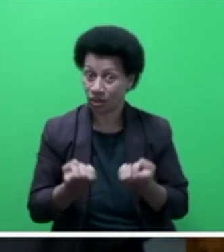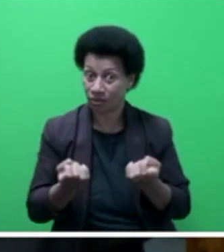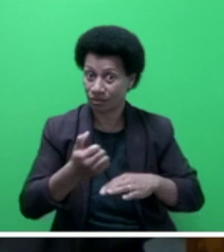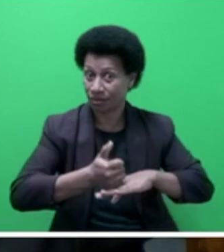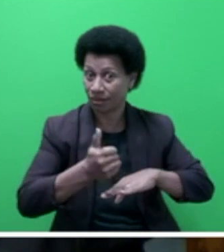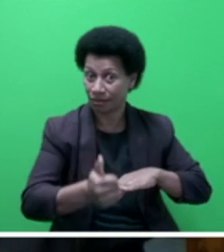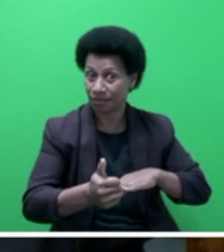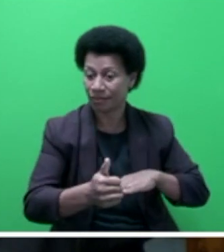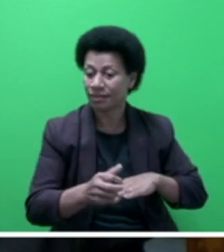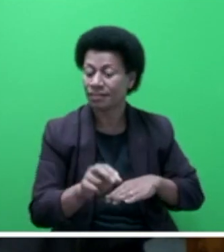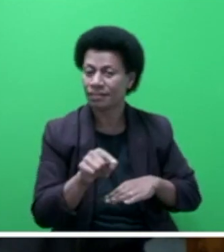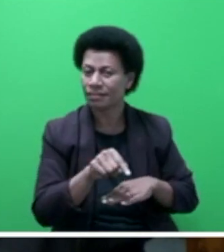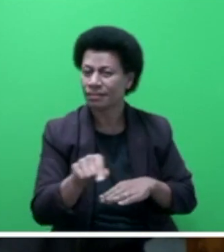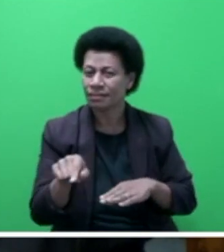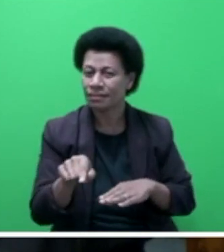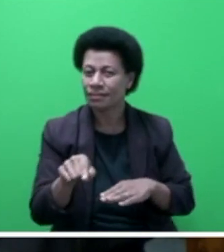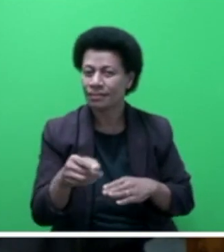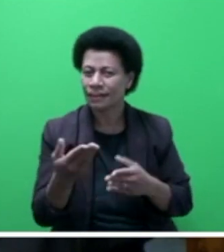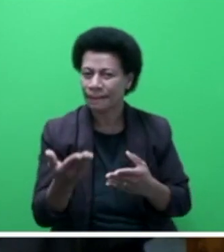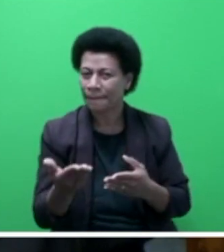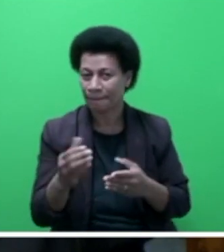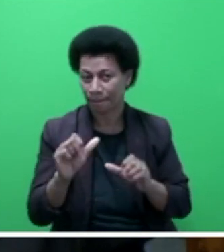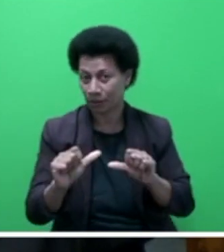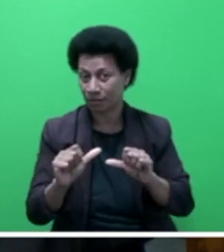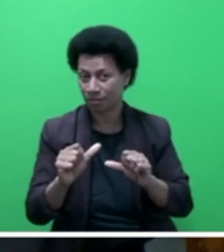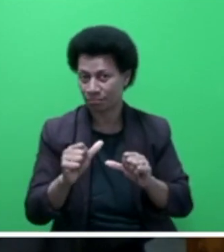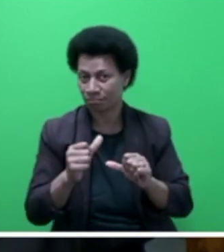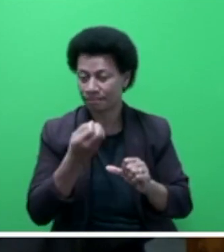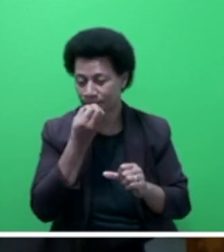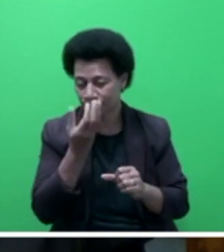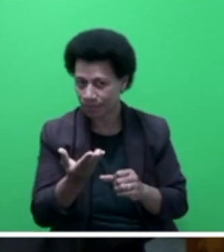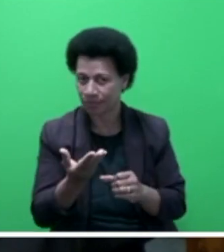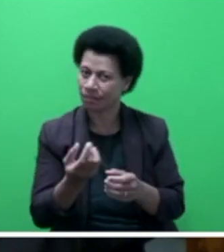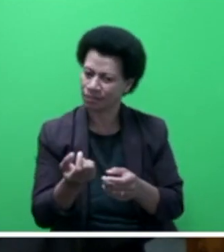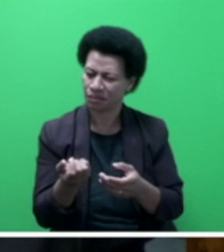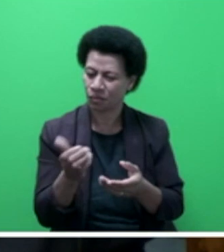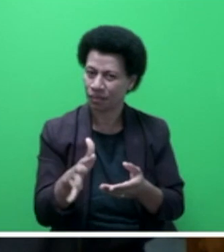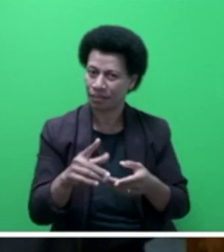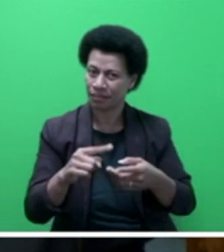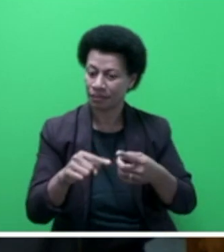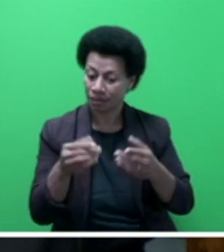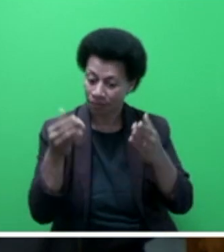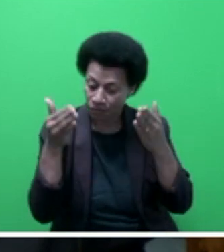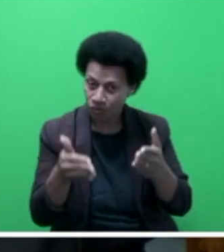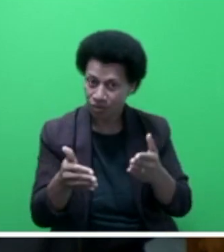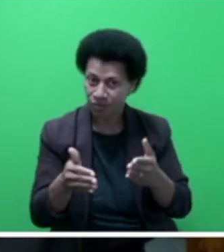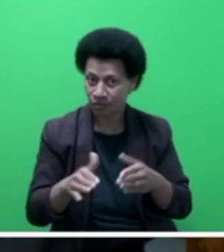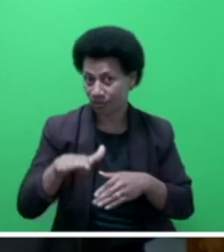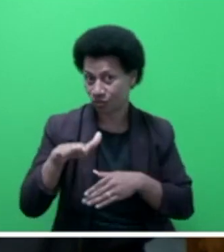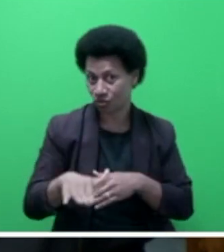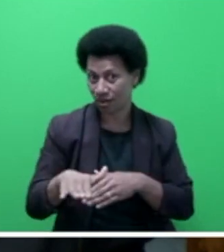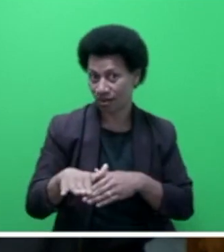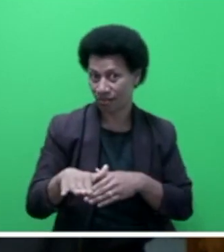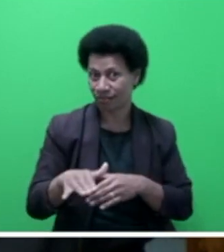agenda for the new year, as stated by His Excellency the President. I refer specifically to the Child Justice Bill and the Child